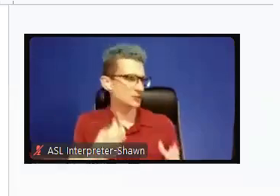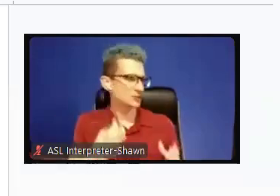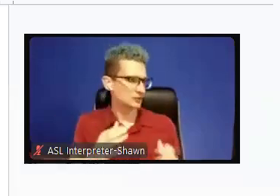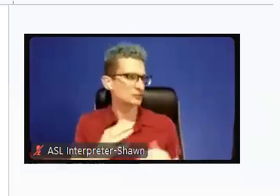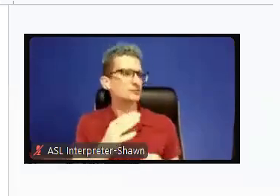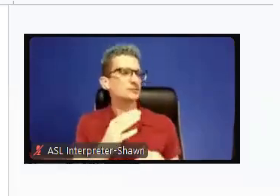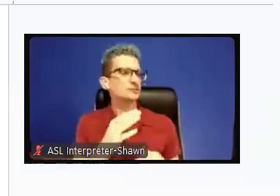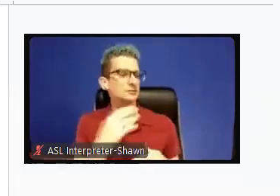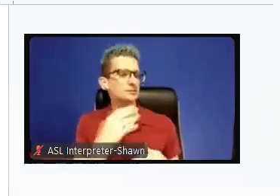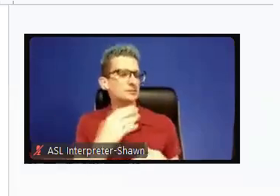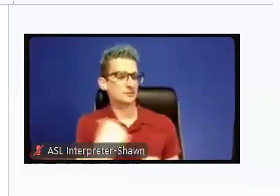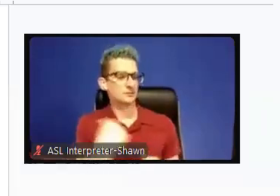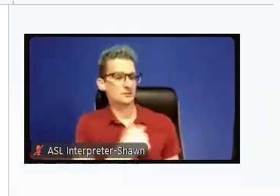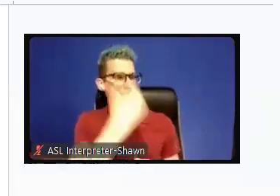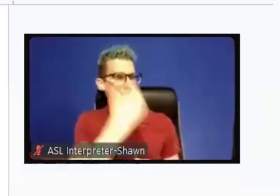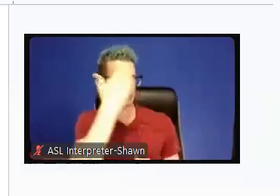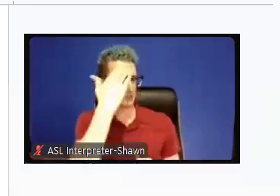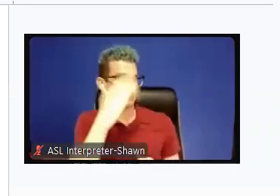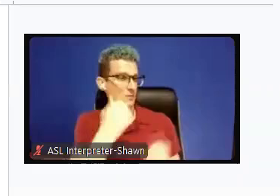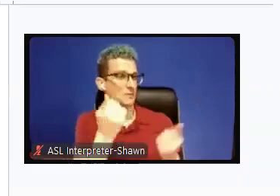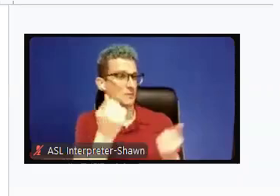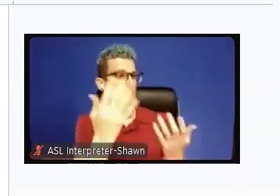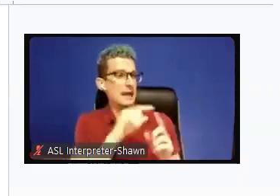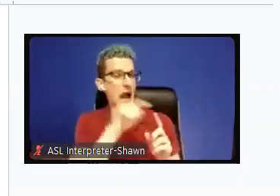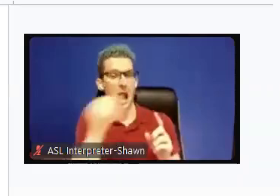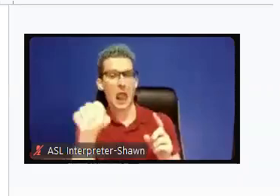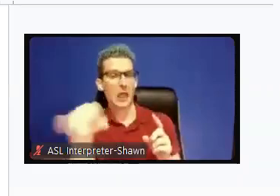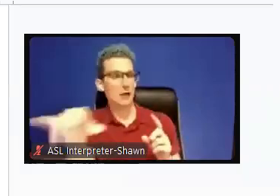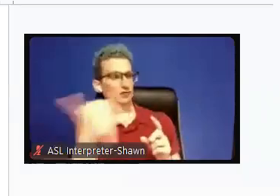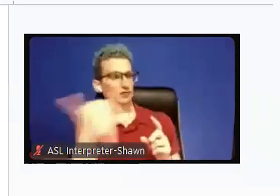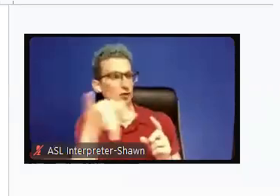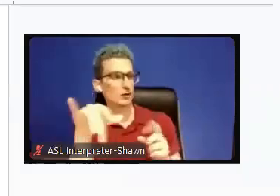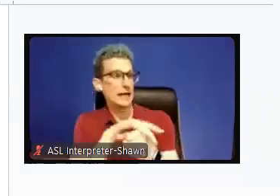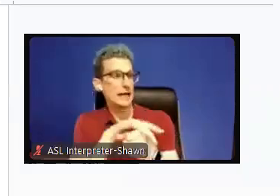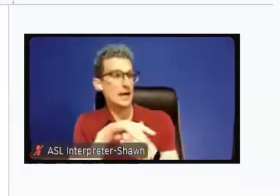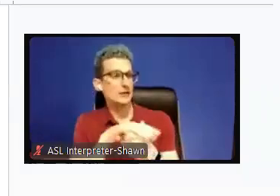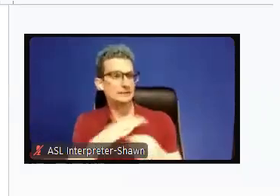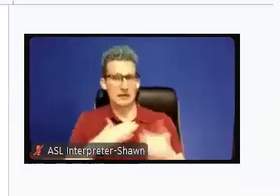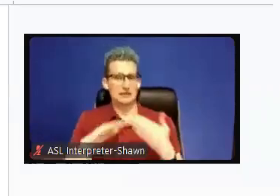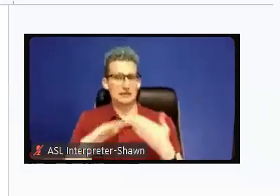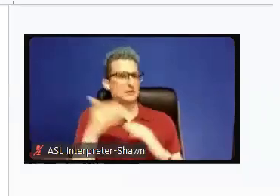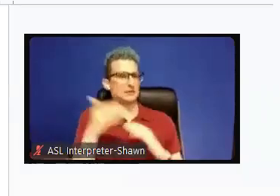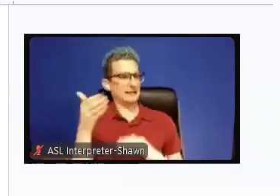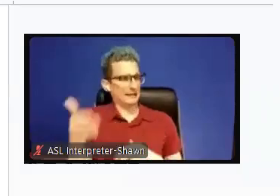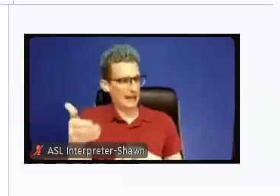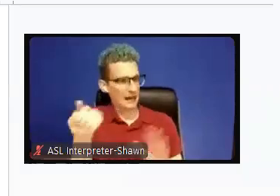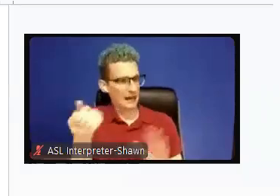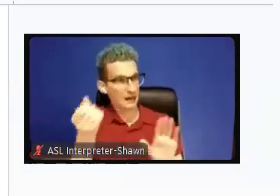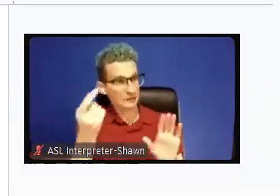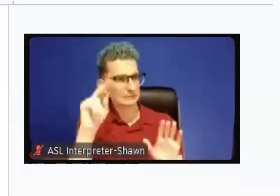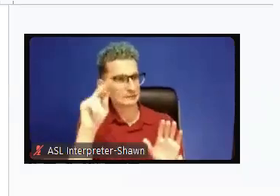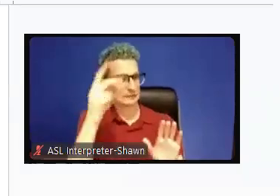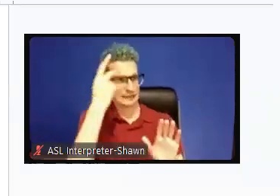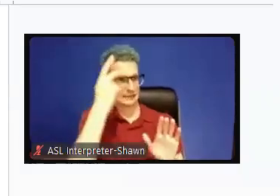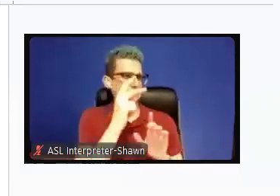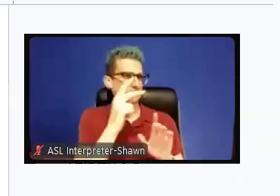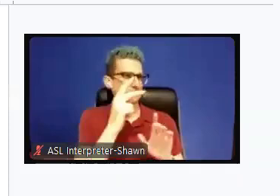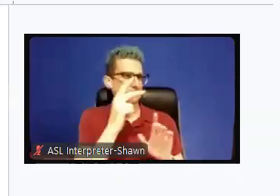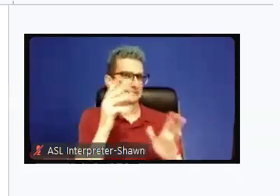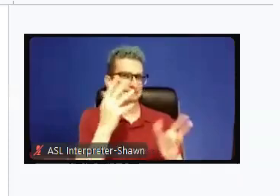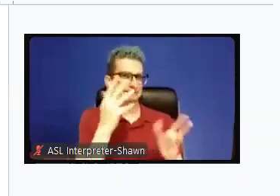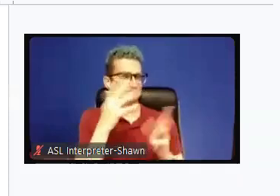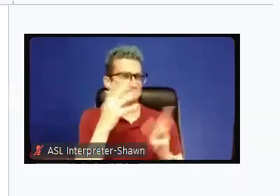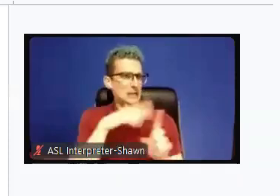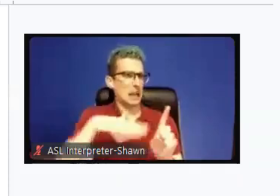we know that in many of those rural areas, my community exists, and due to the political climate, right now we're struggling very